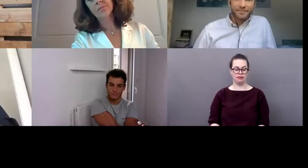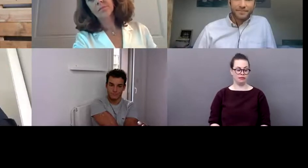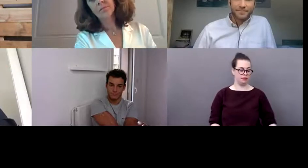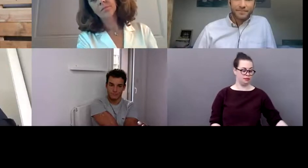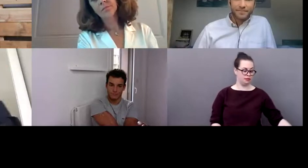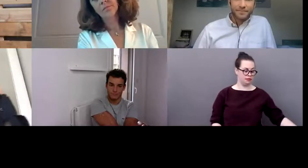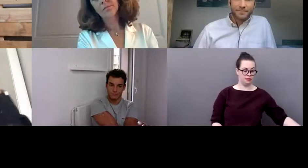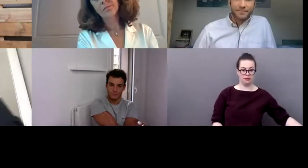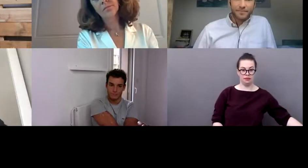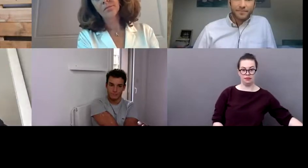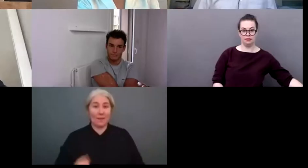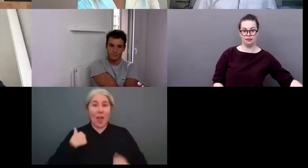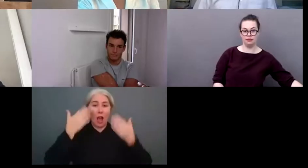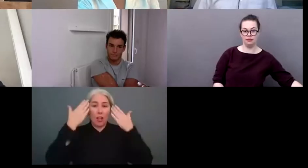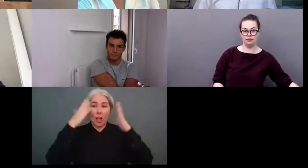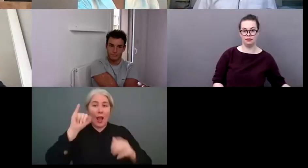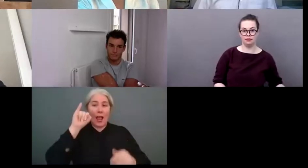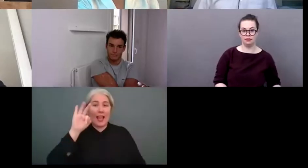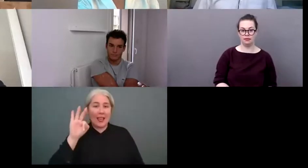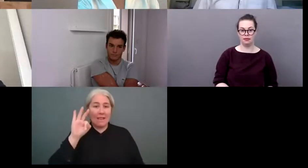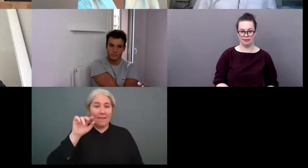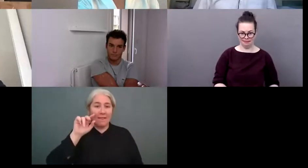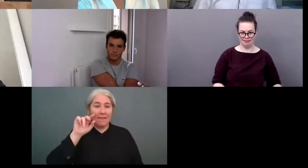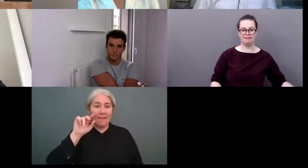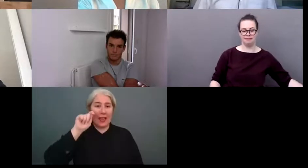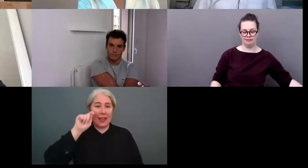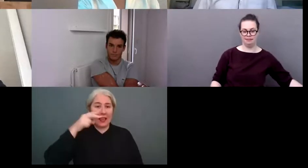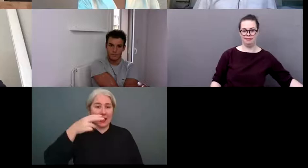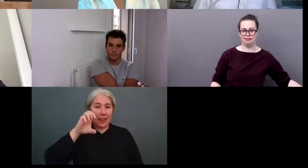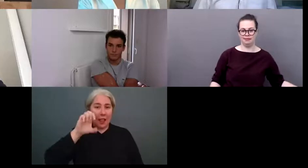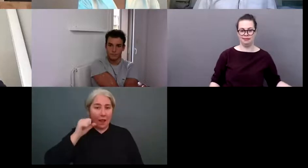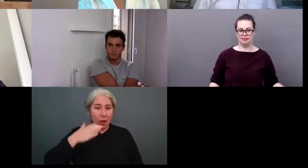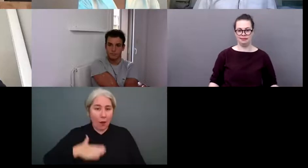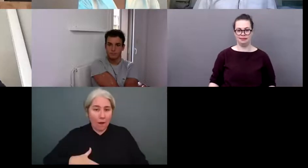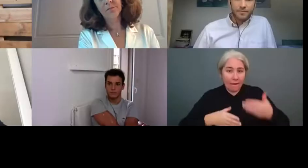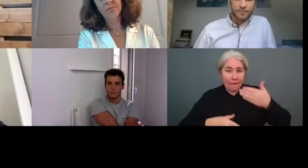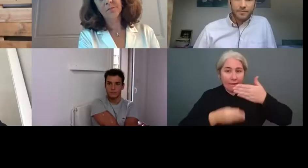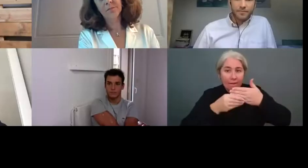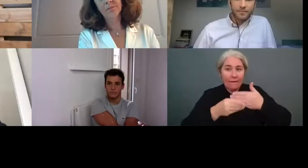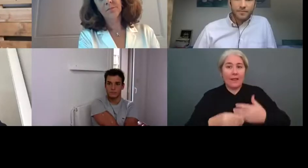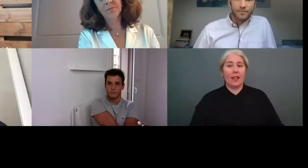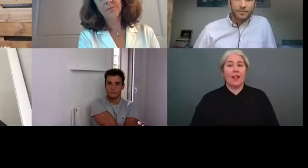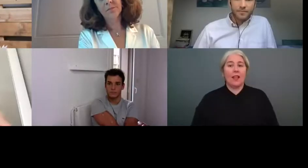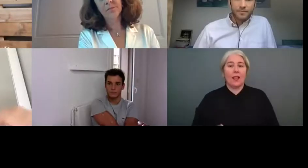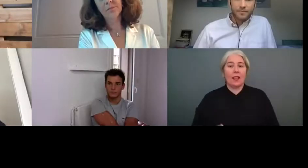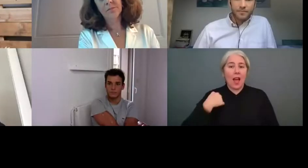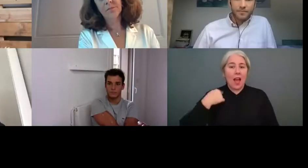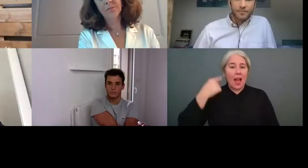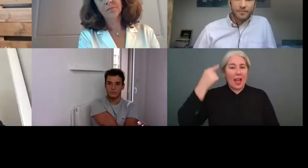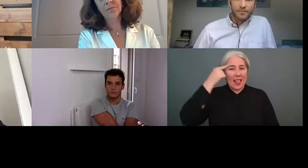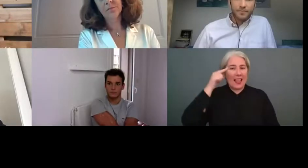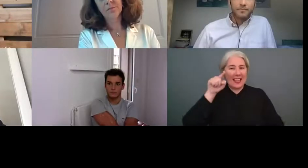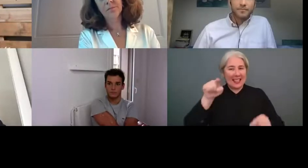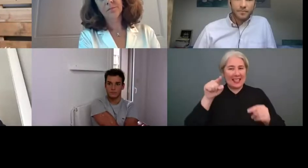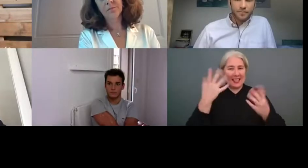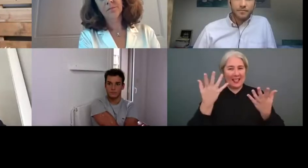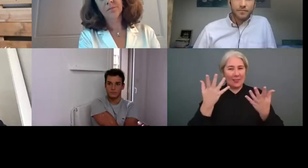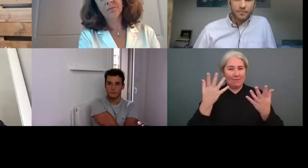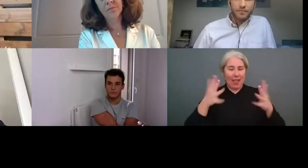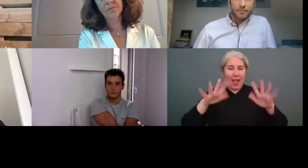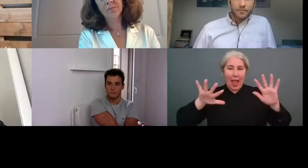and also what julia alluded to i think we need to it's also communication exercise of course right it's an education challenge